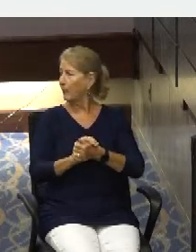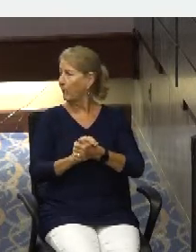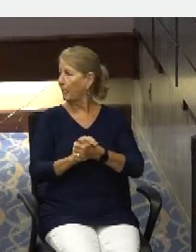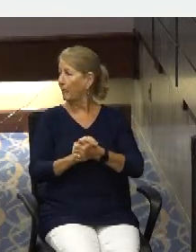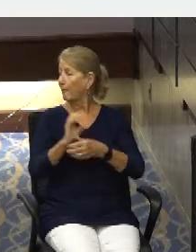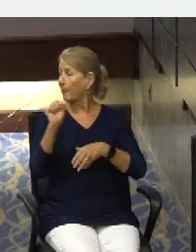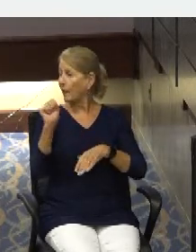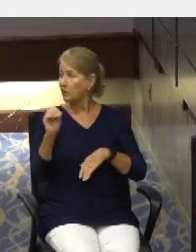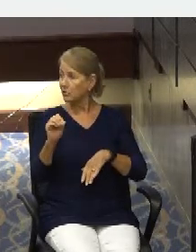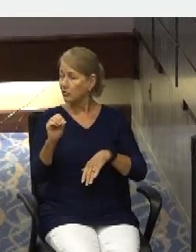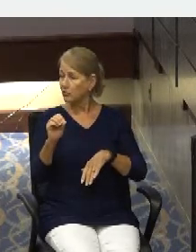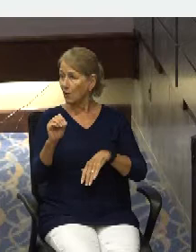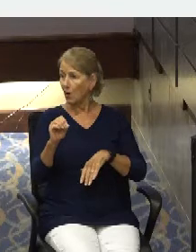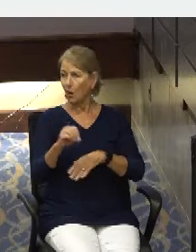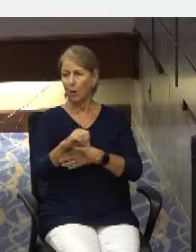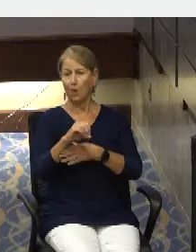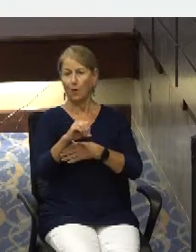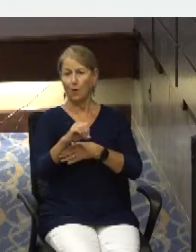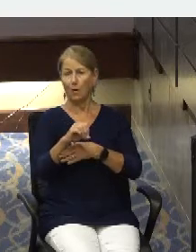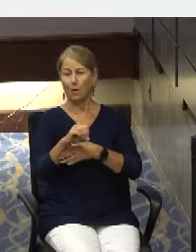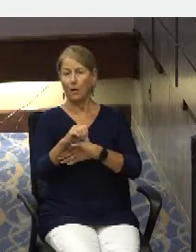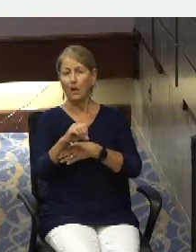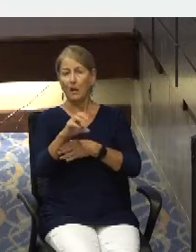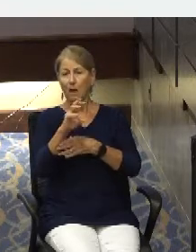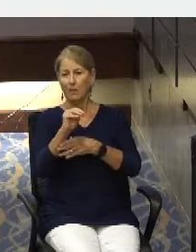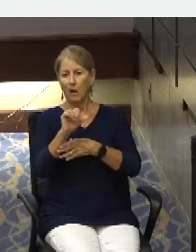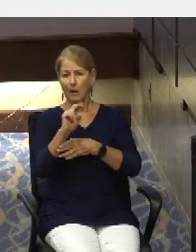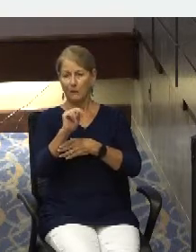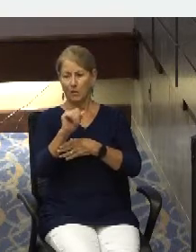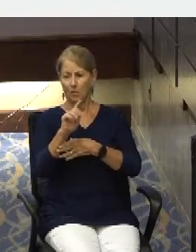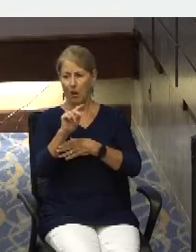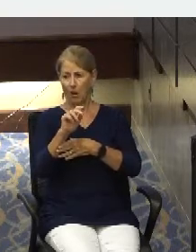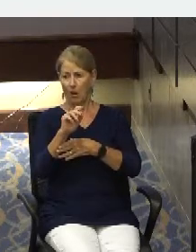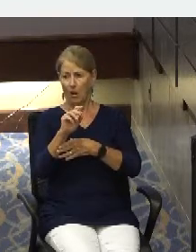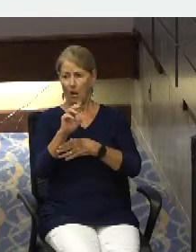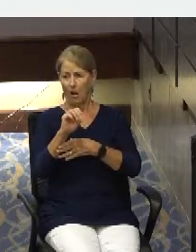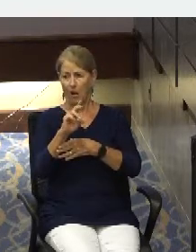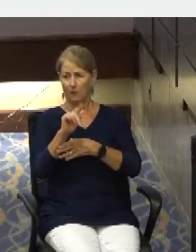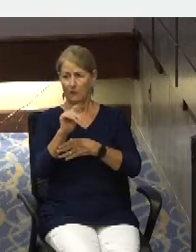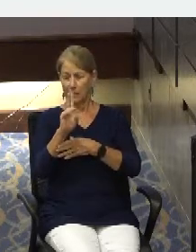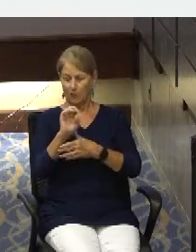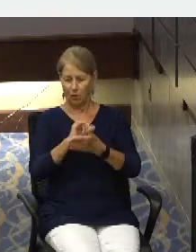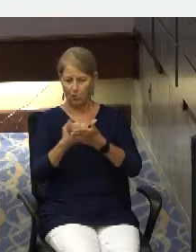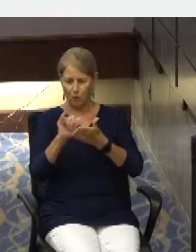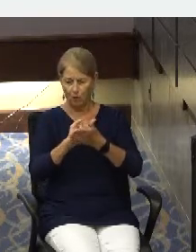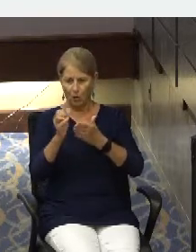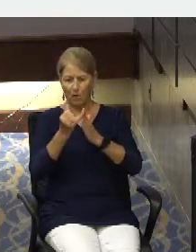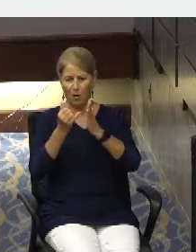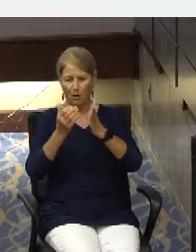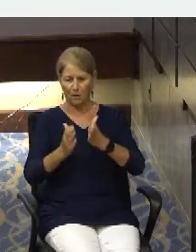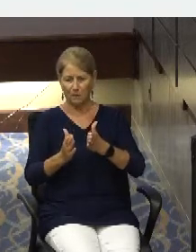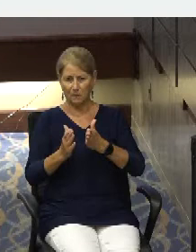So Mansa Allen is a New York-based artist, who is